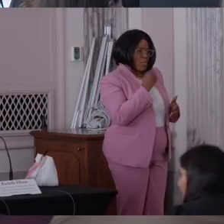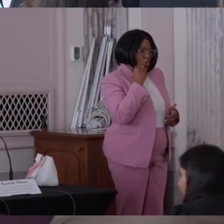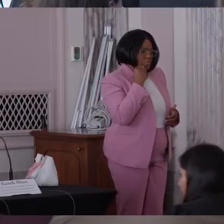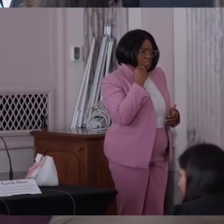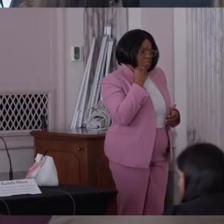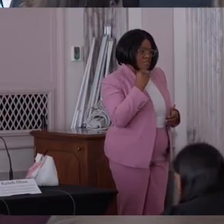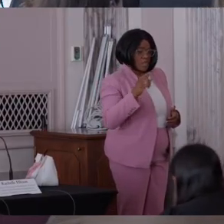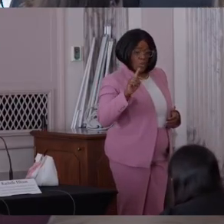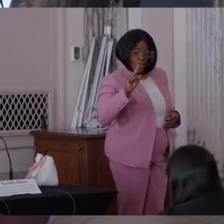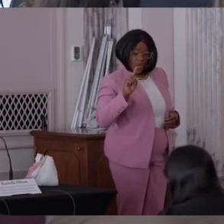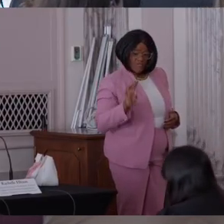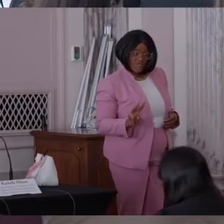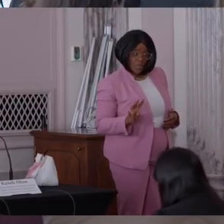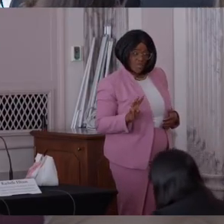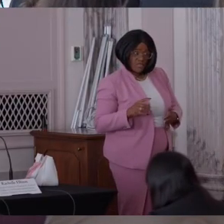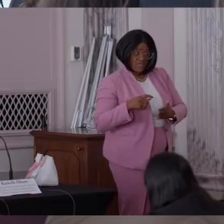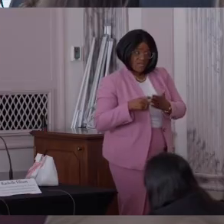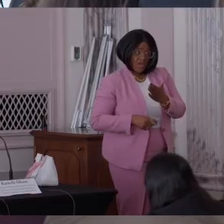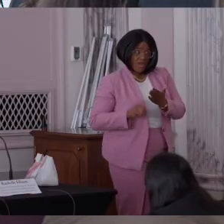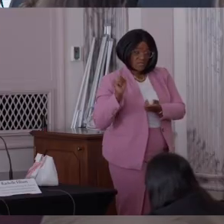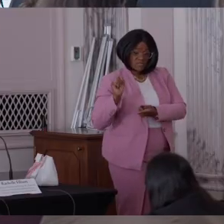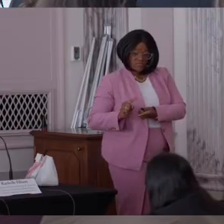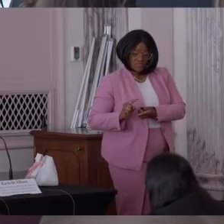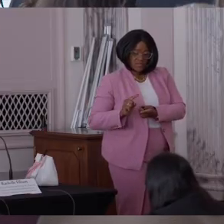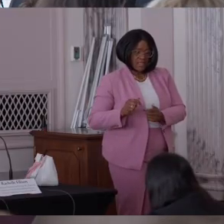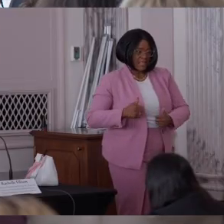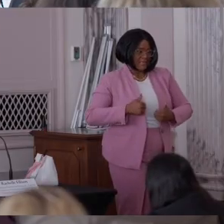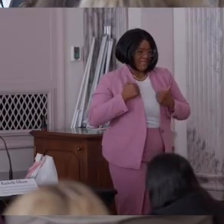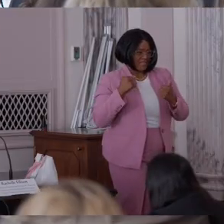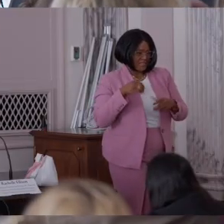the cost of having them live in prison.